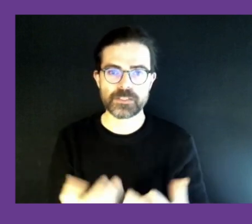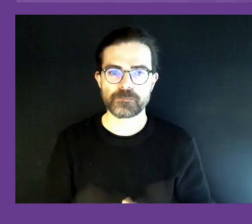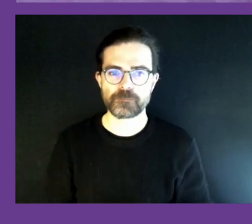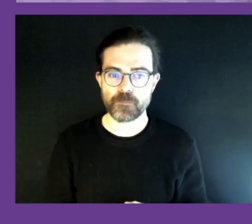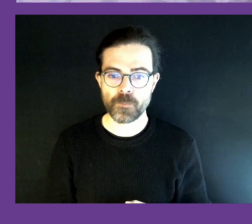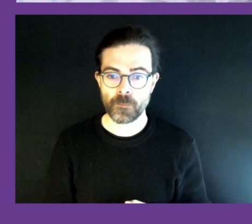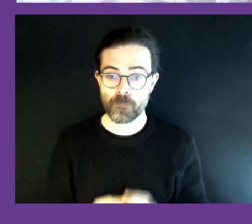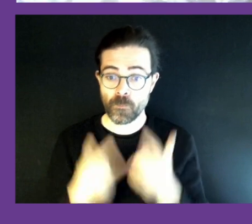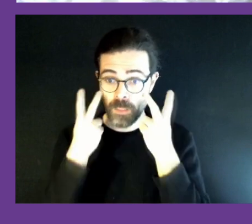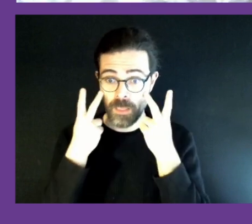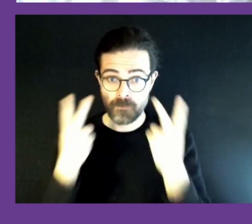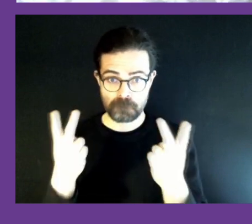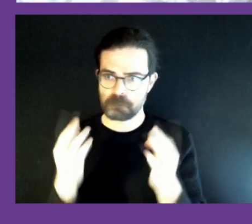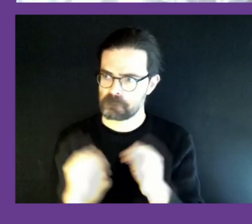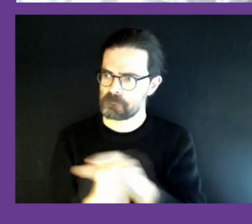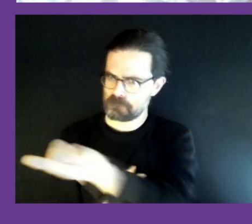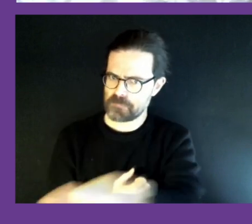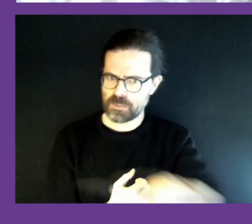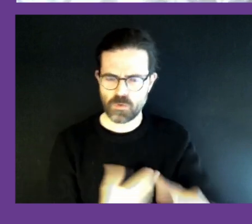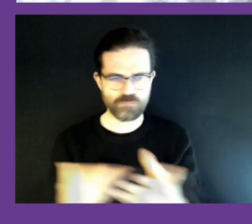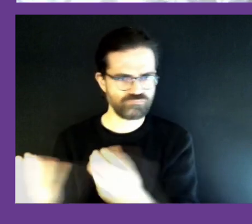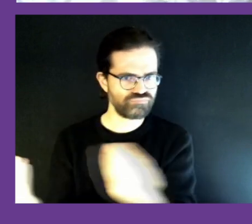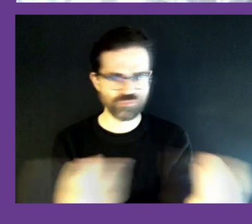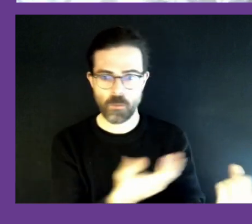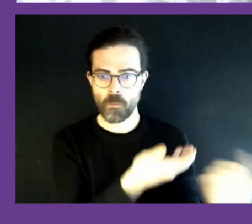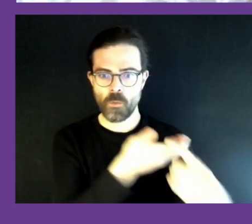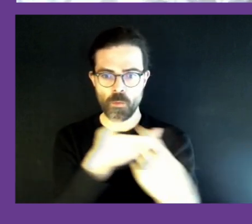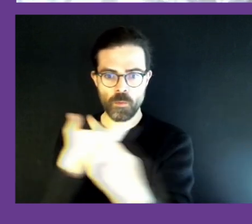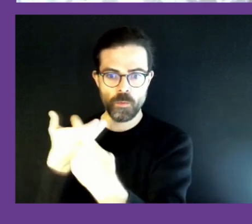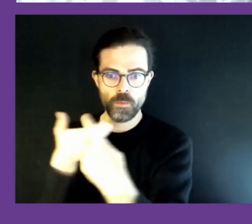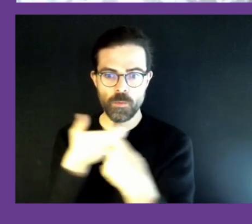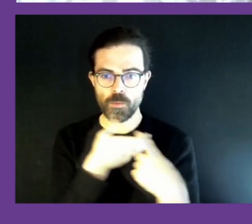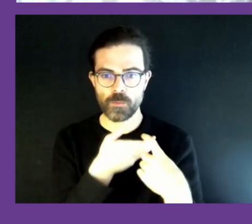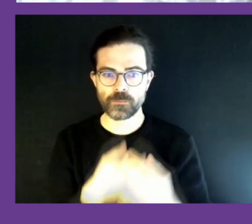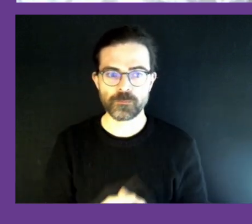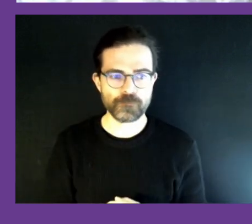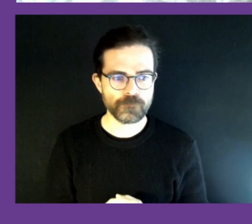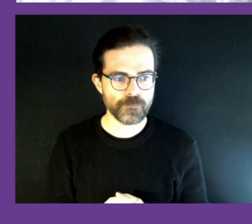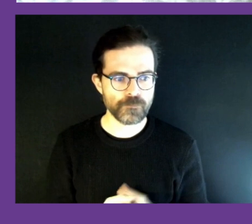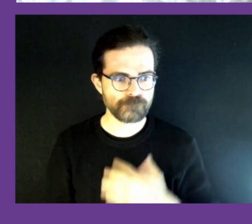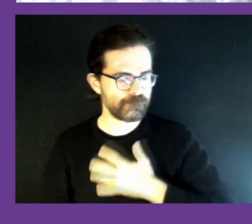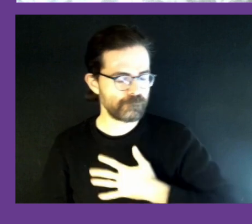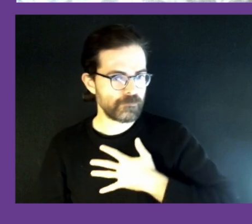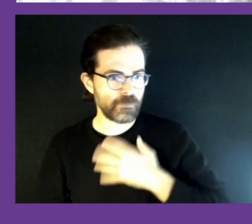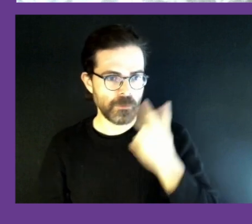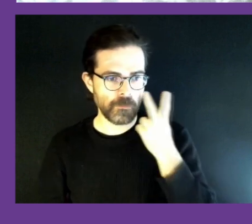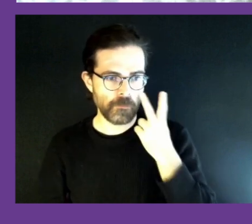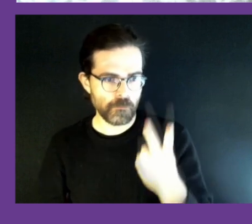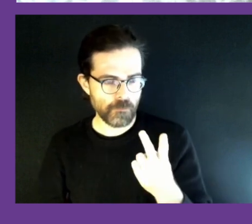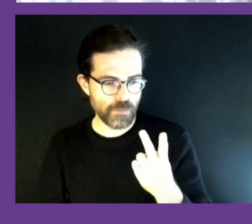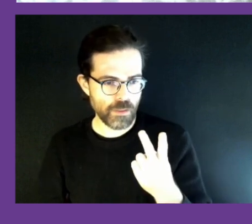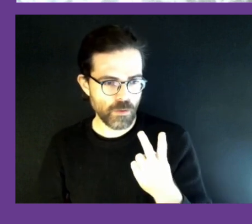of participants. We are very pleased about it. I can recognize some names from the ANEC membership, from